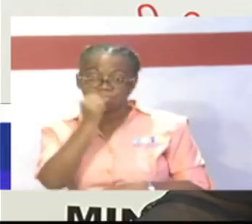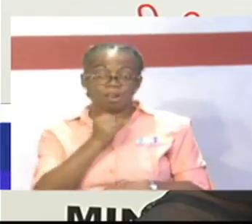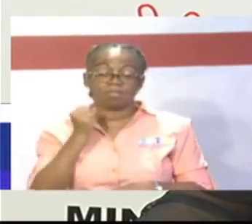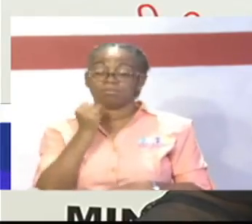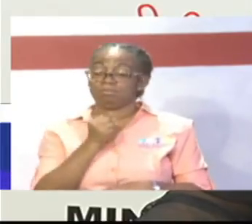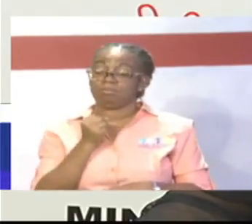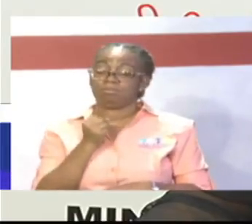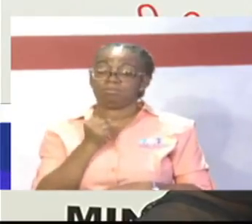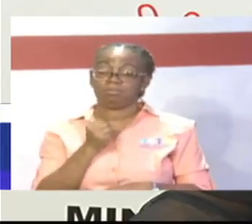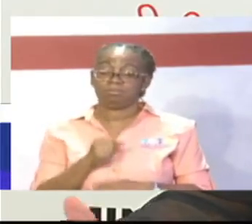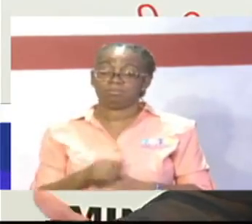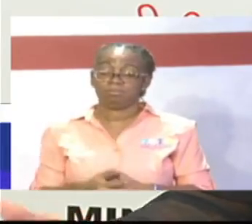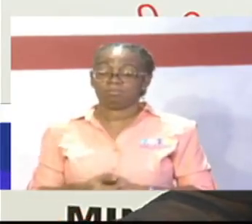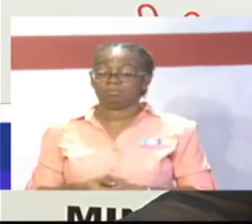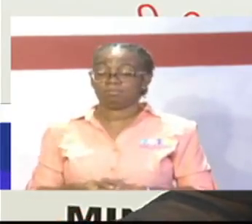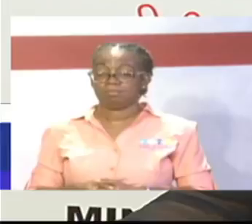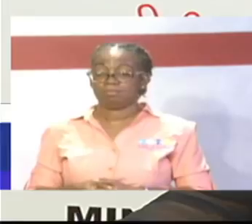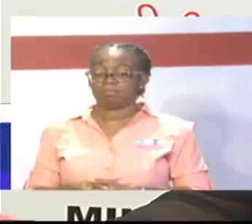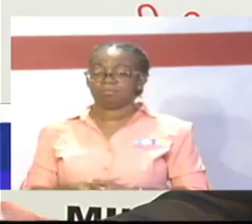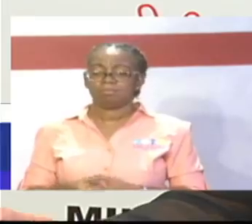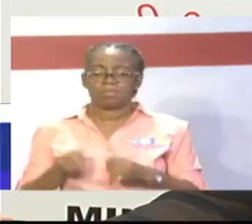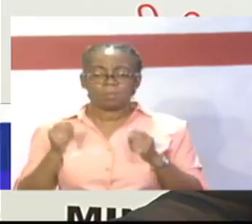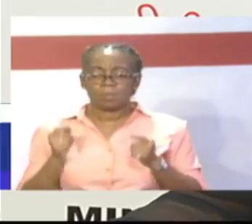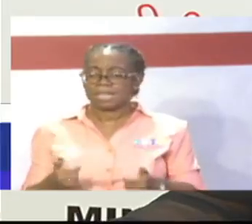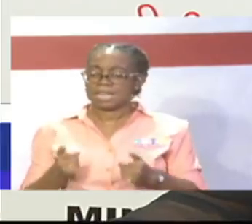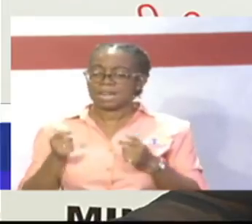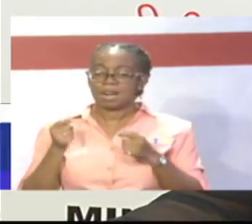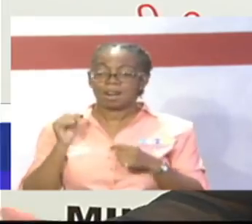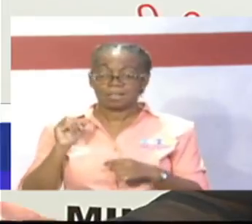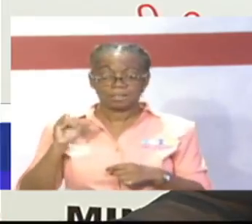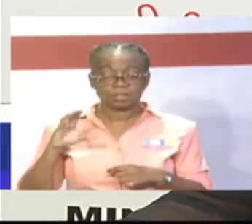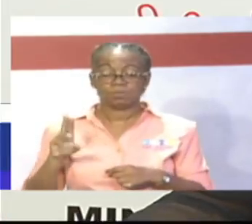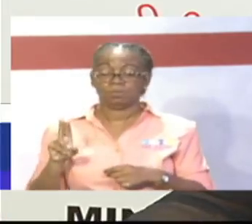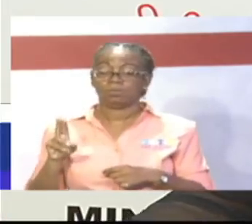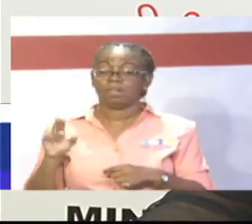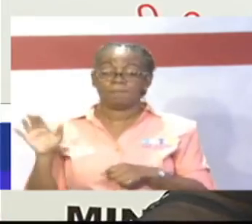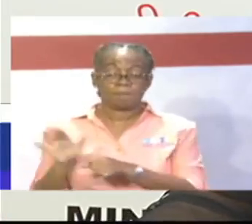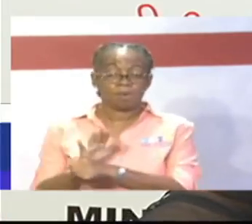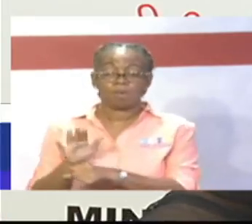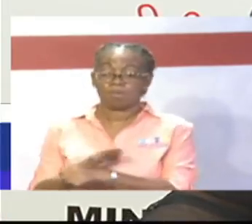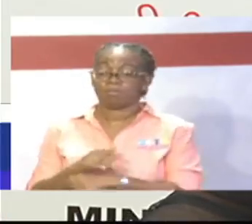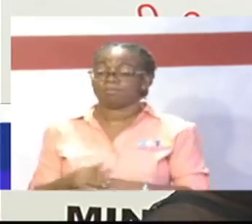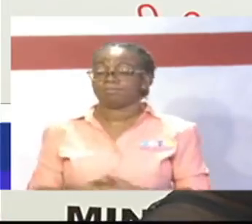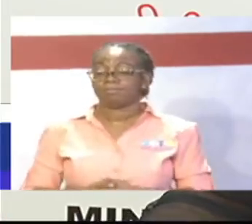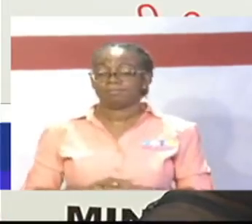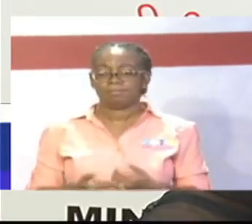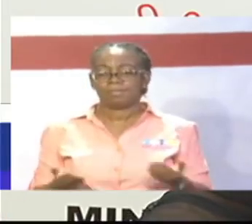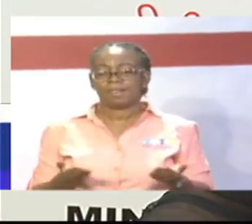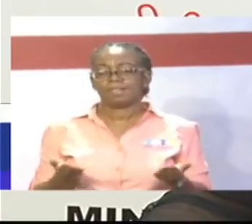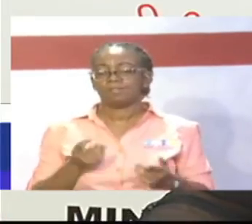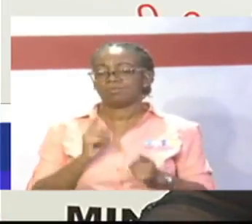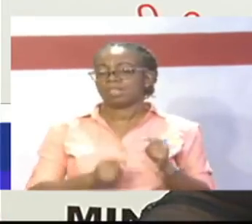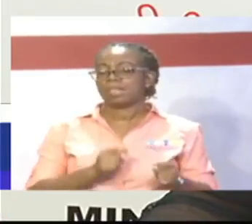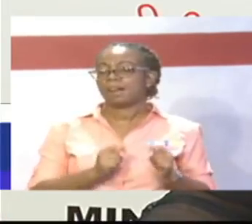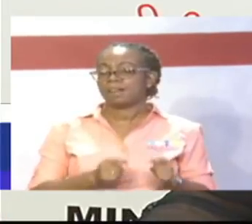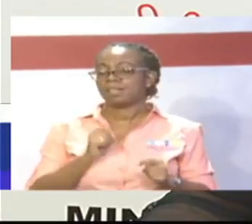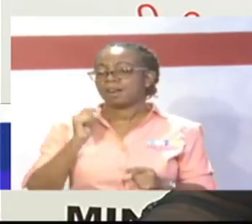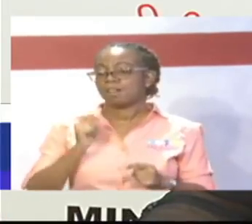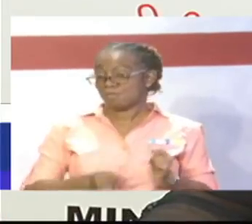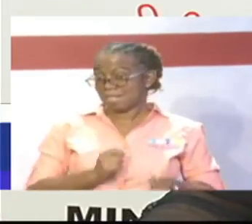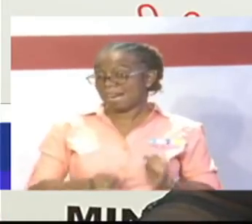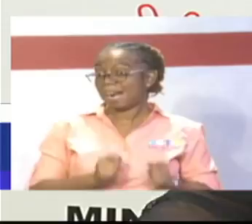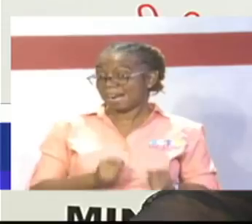the evolving nature. That is how quickly the ICU beds can become filled. In Trinidad this morning, there are